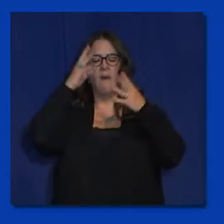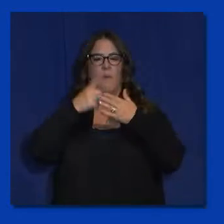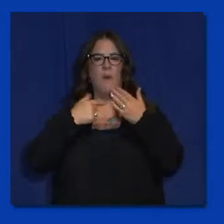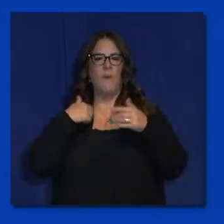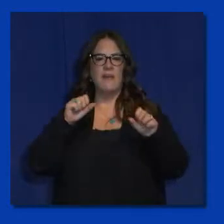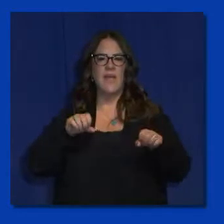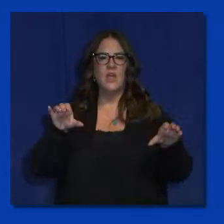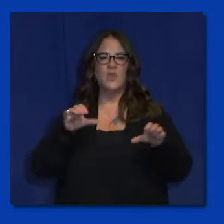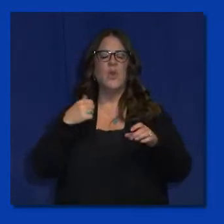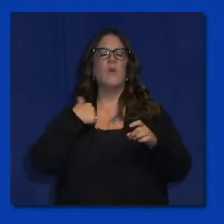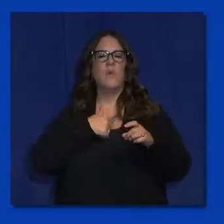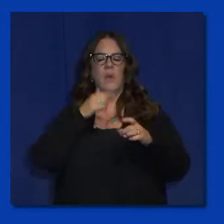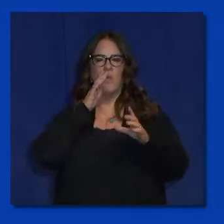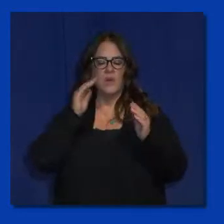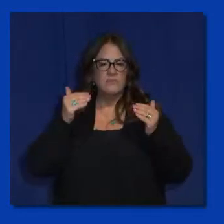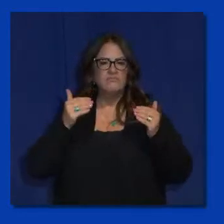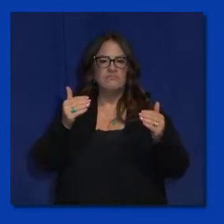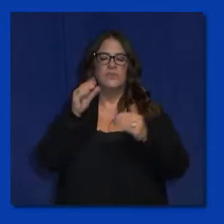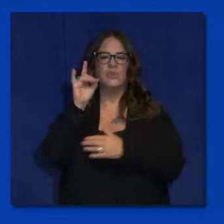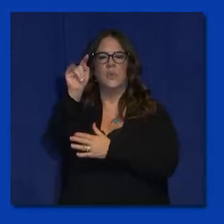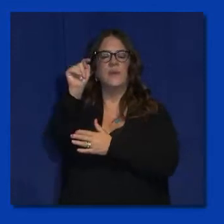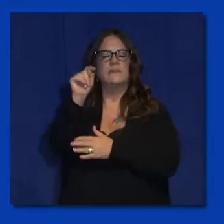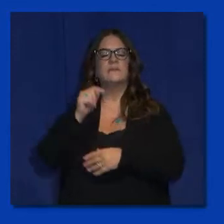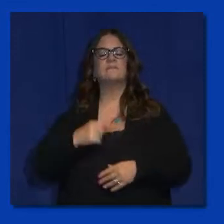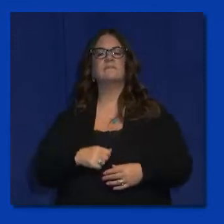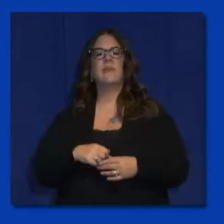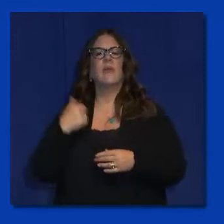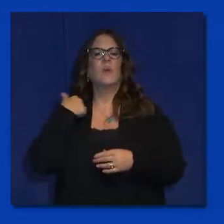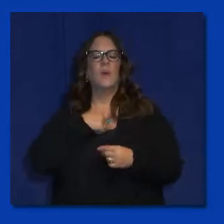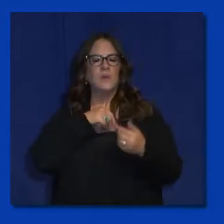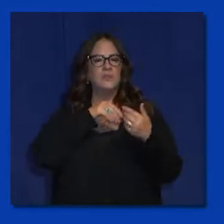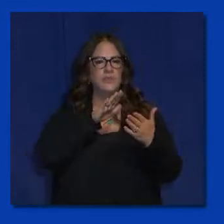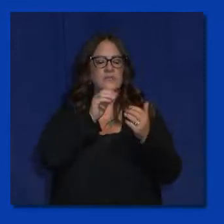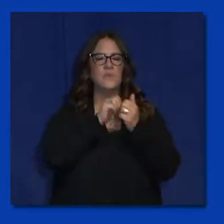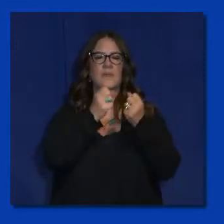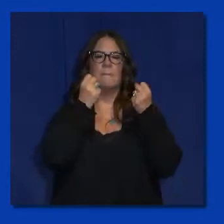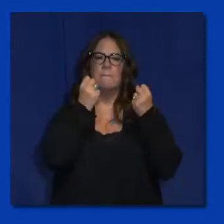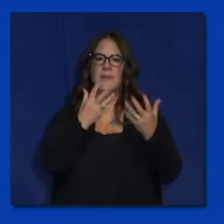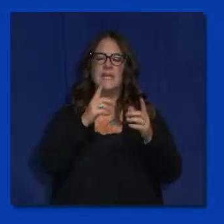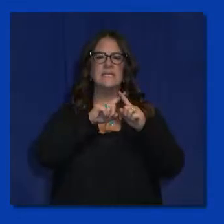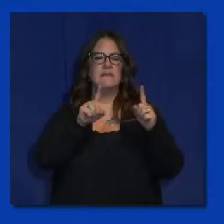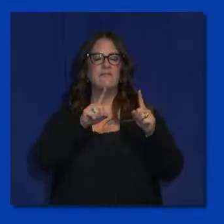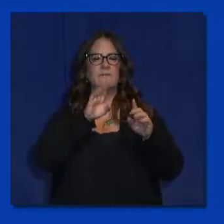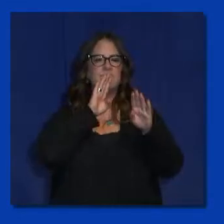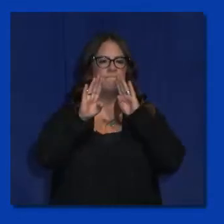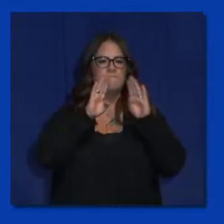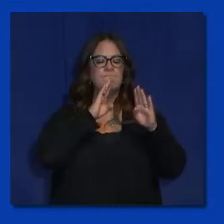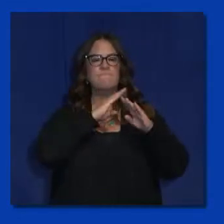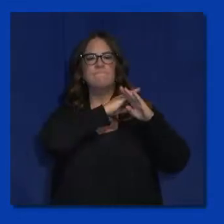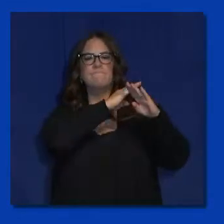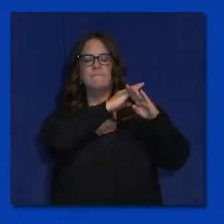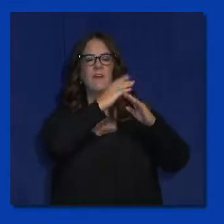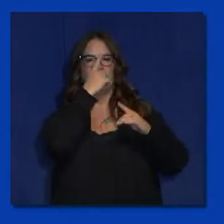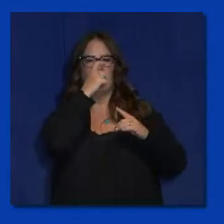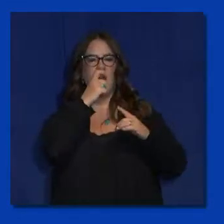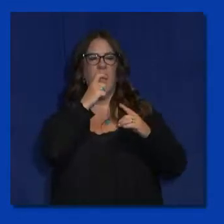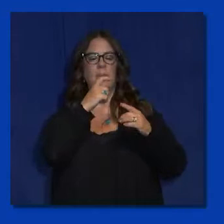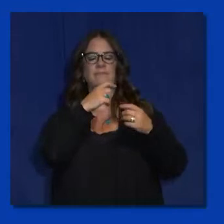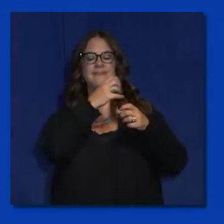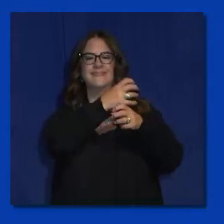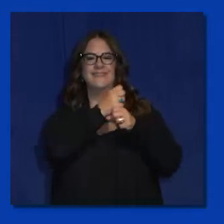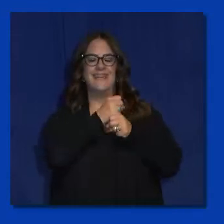and that's address broader supply chain issues. And we're working with the Biden administration. You may have witnessed